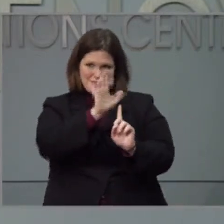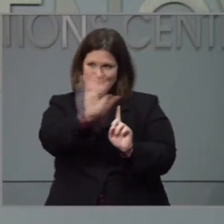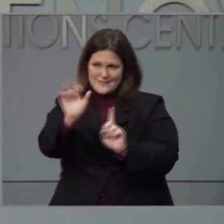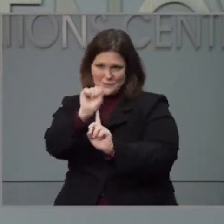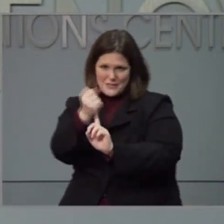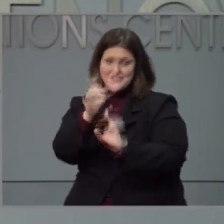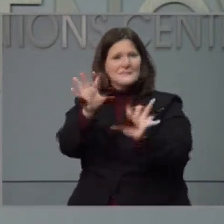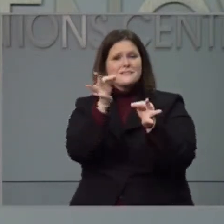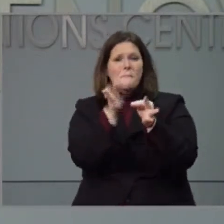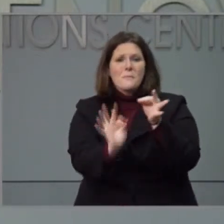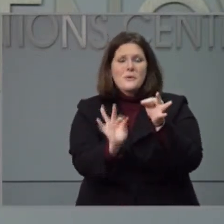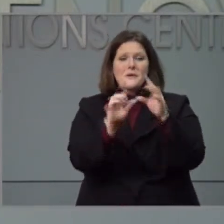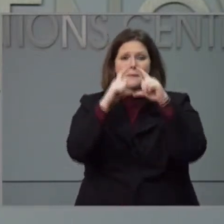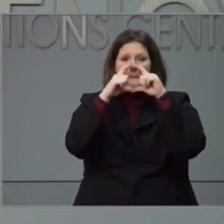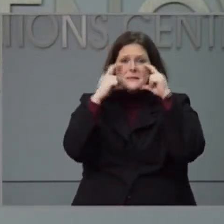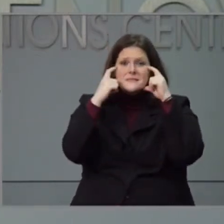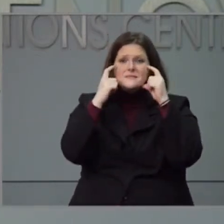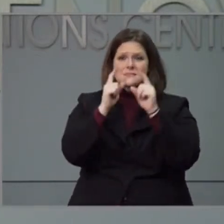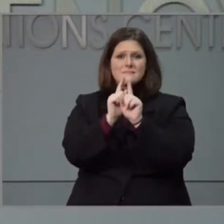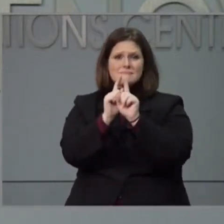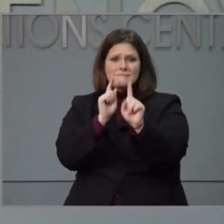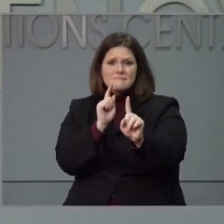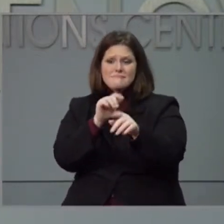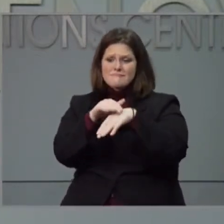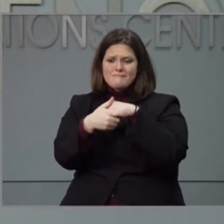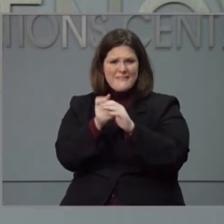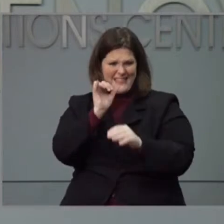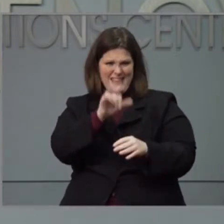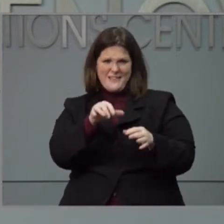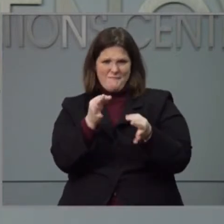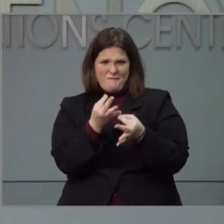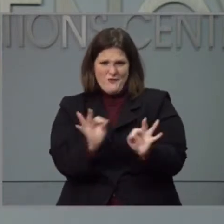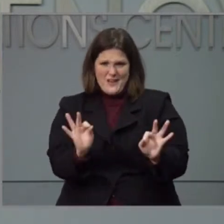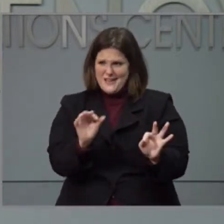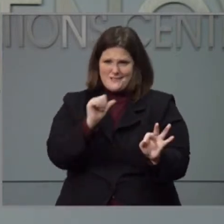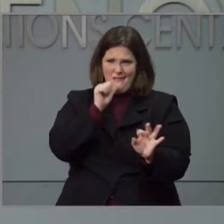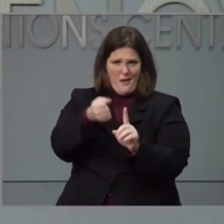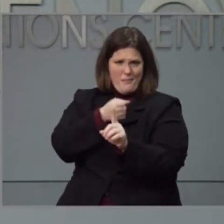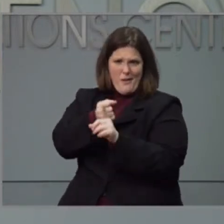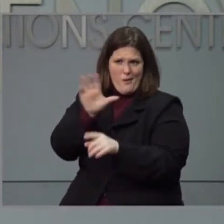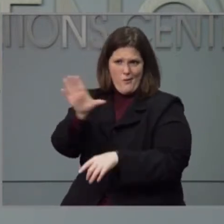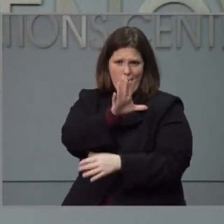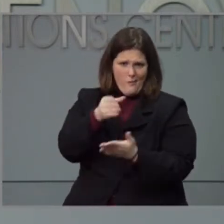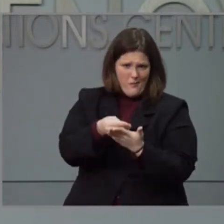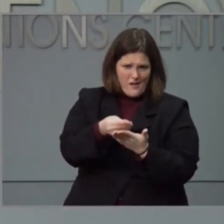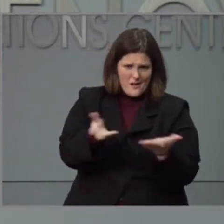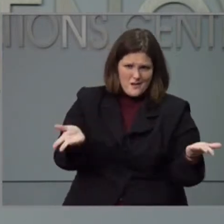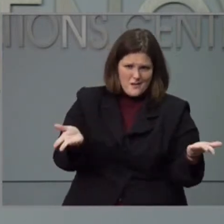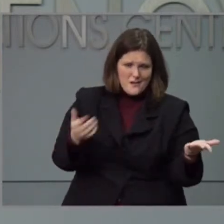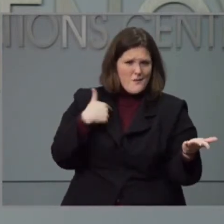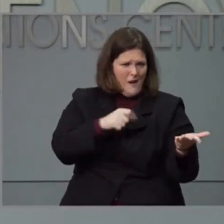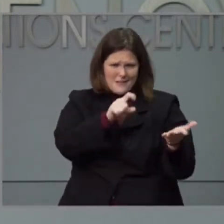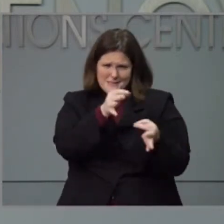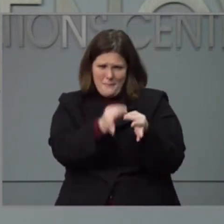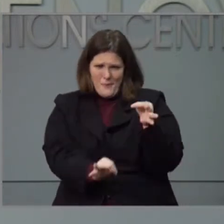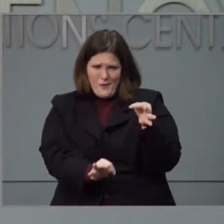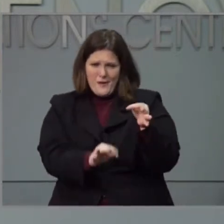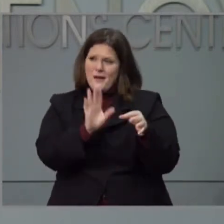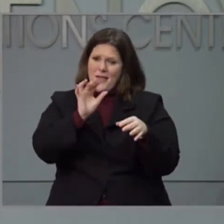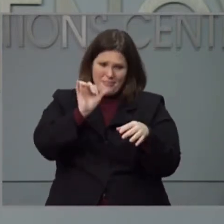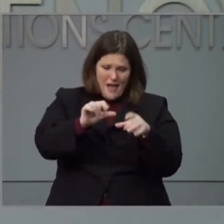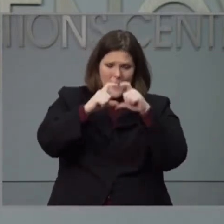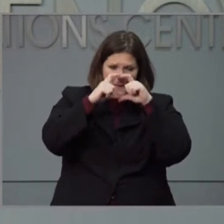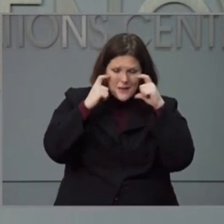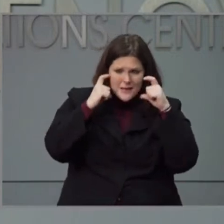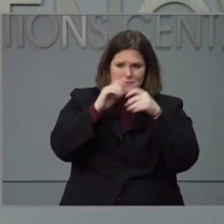simple things that don't require us making a huge economic impact. We're asking folks to do simple things that keep businesses